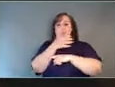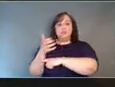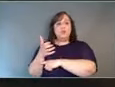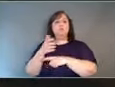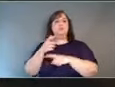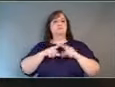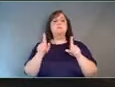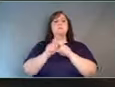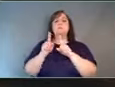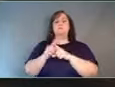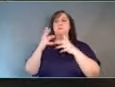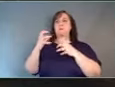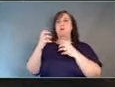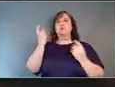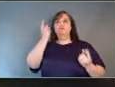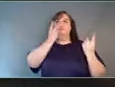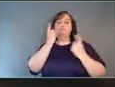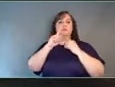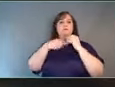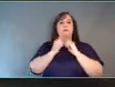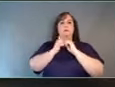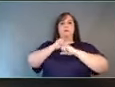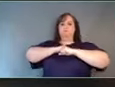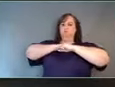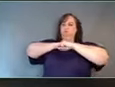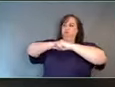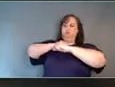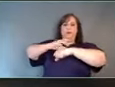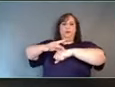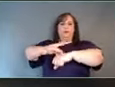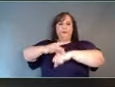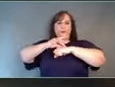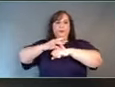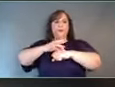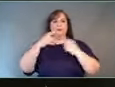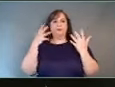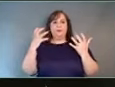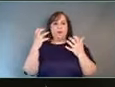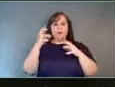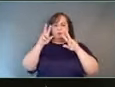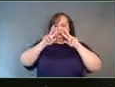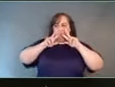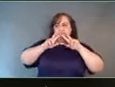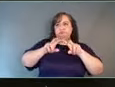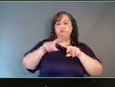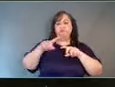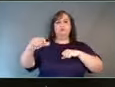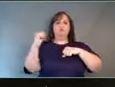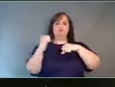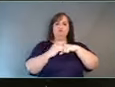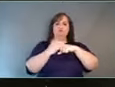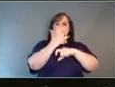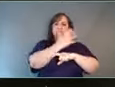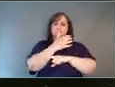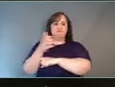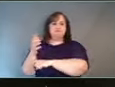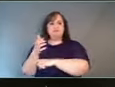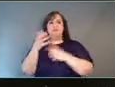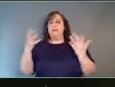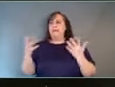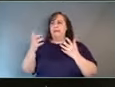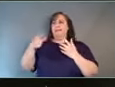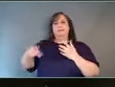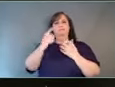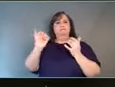known as the geological remnants of the solar system, and they can help us understand how life was formed here on Earth. Today, we